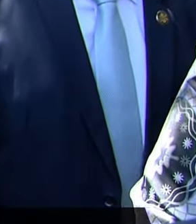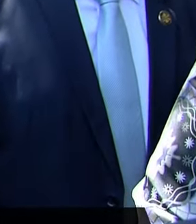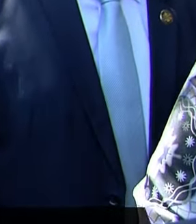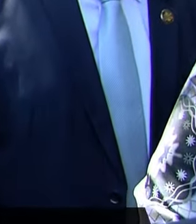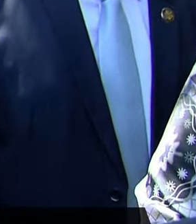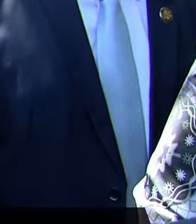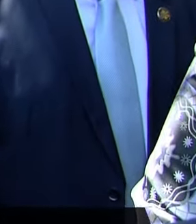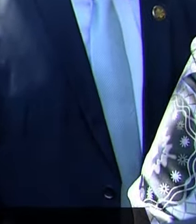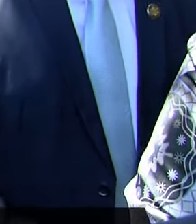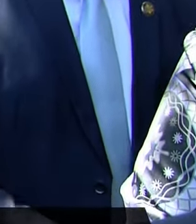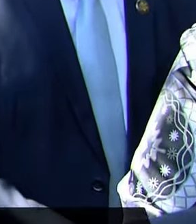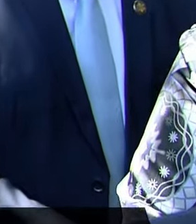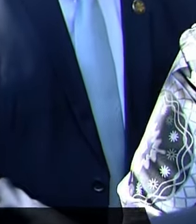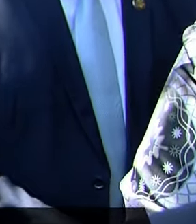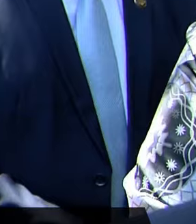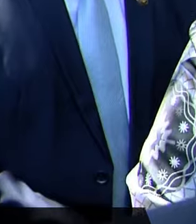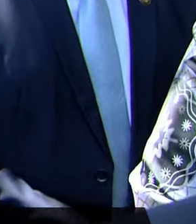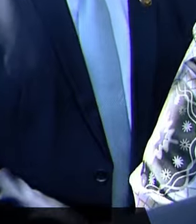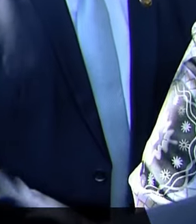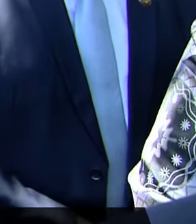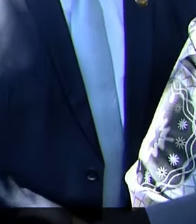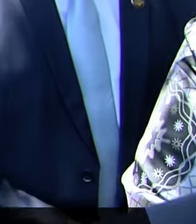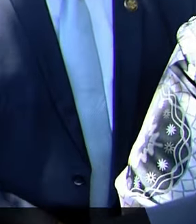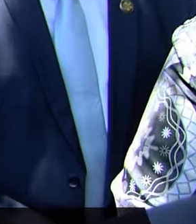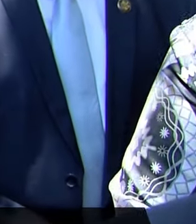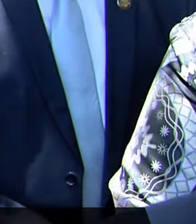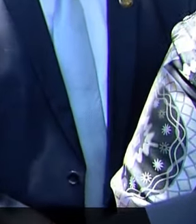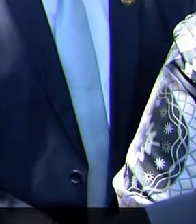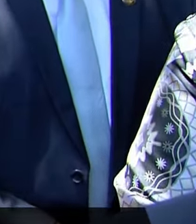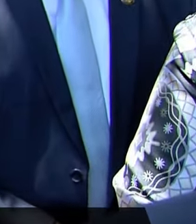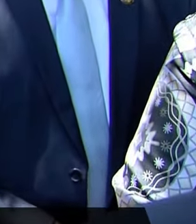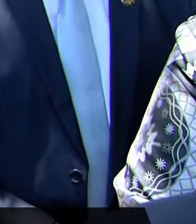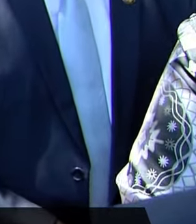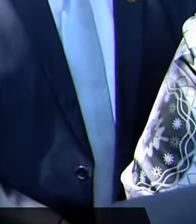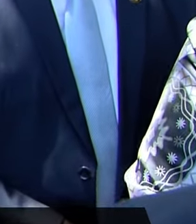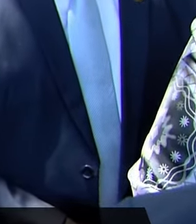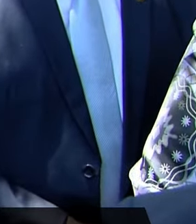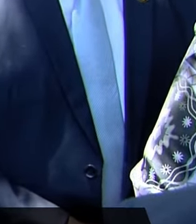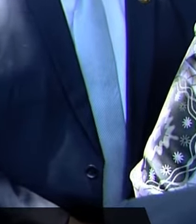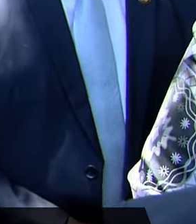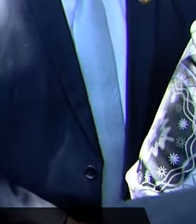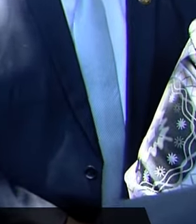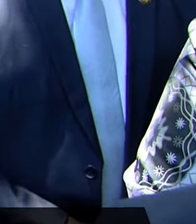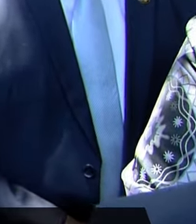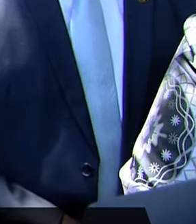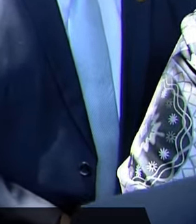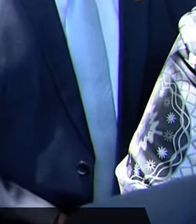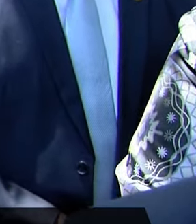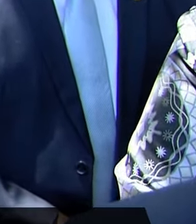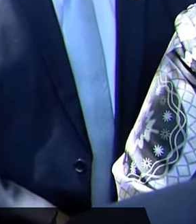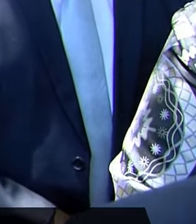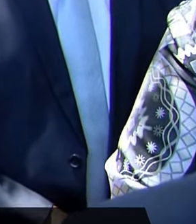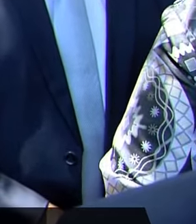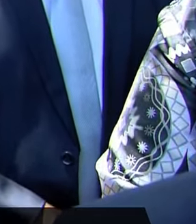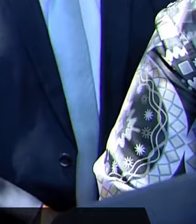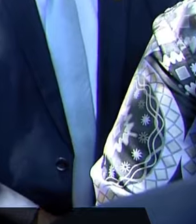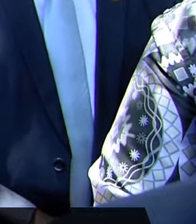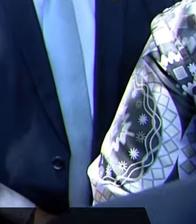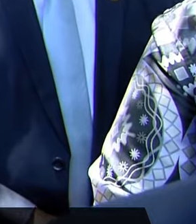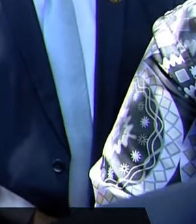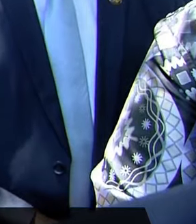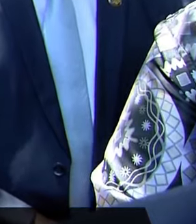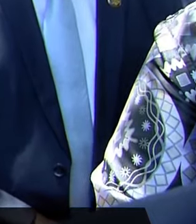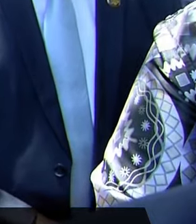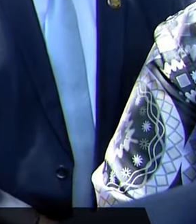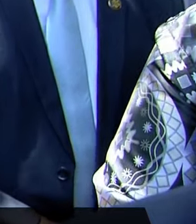who want those things, the bad things to end. I think our main immediate challenge